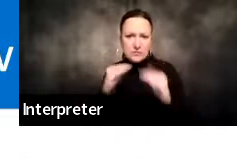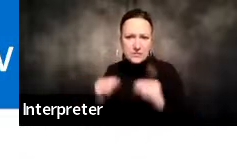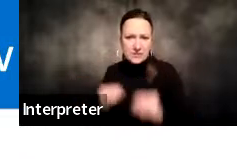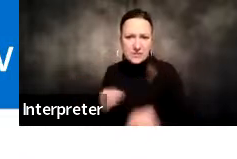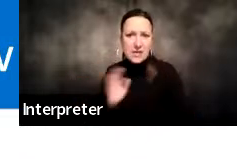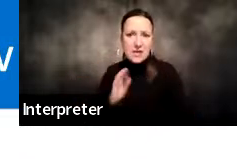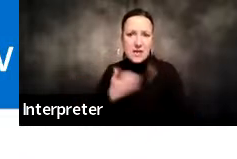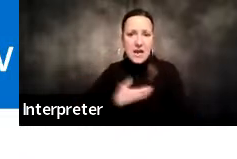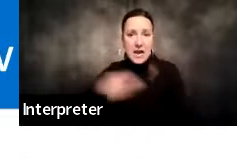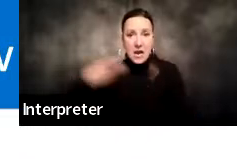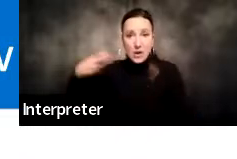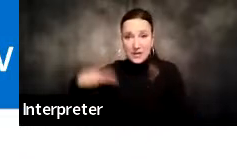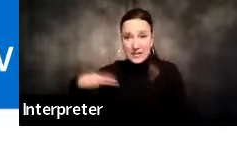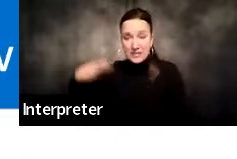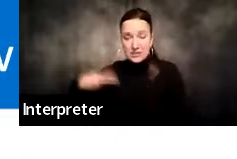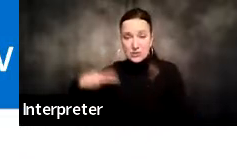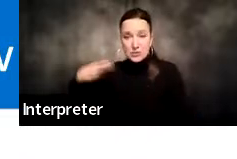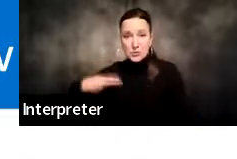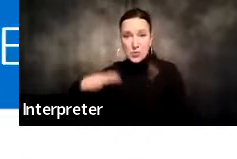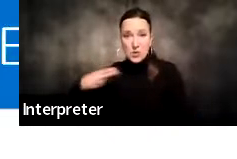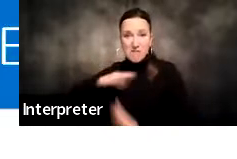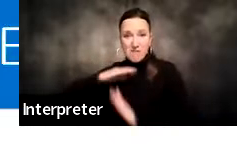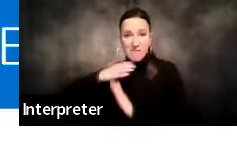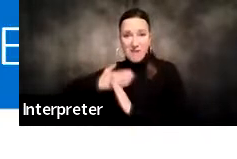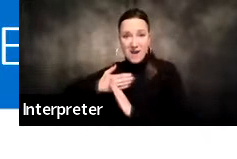historic records aren't always correct.